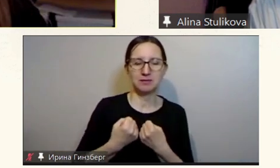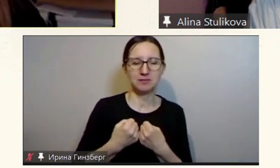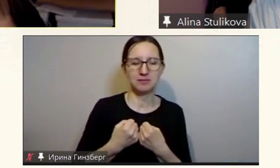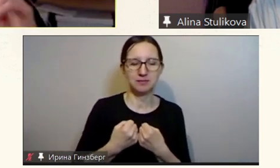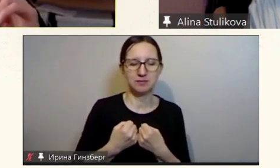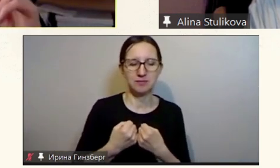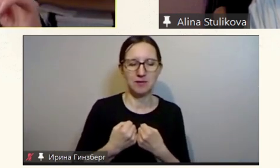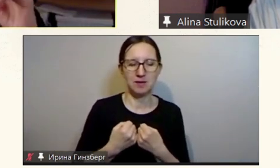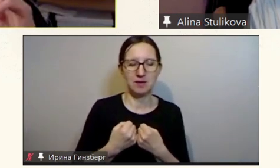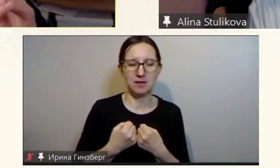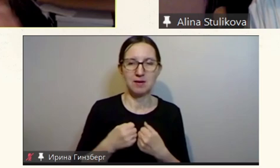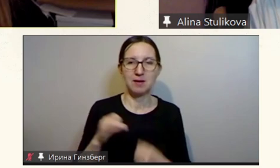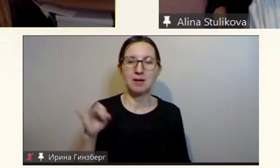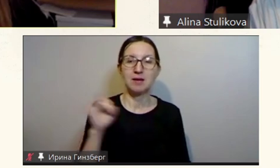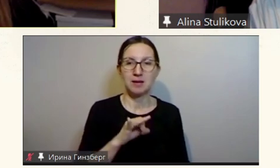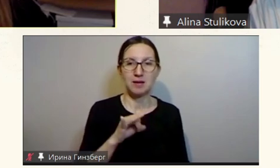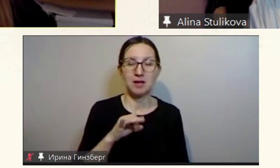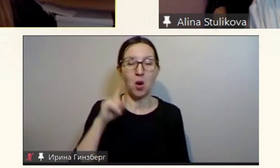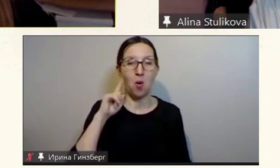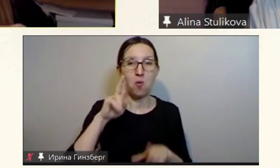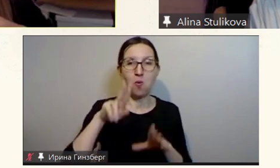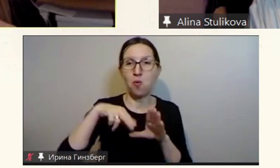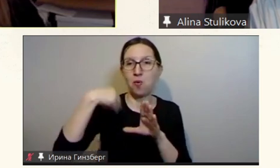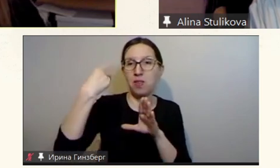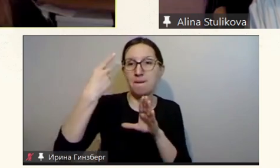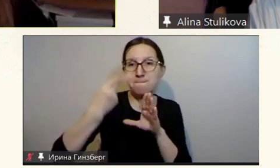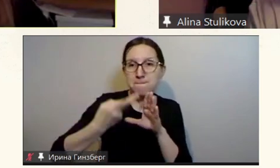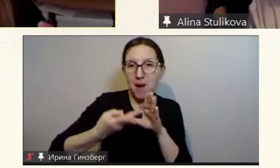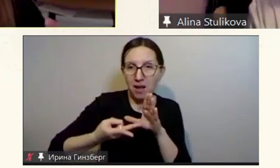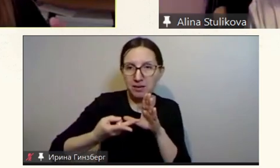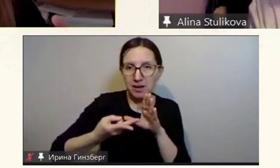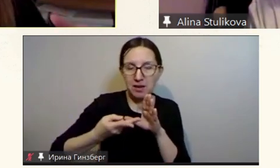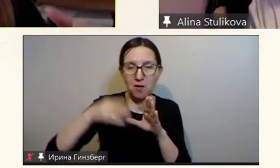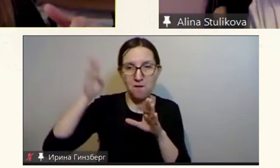and he has to find his spot on the laying down